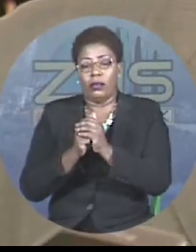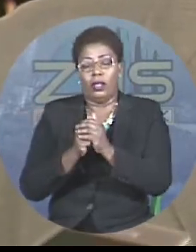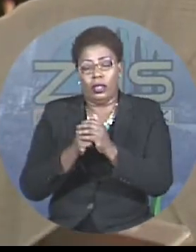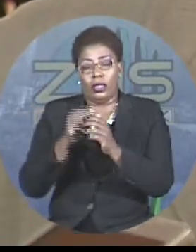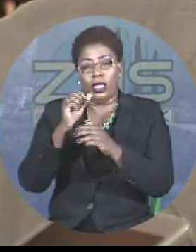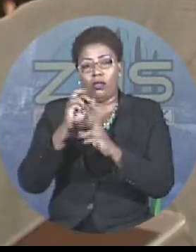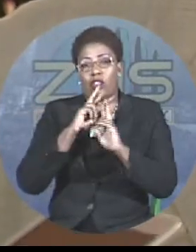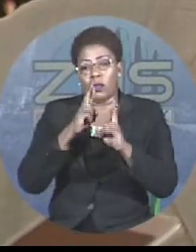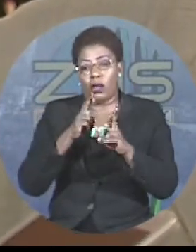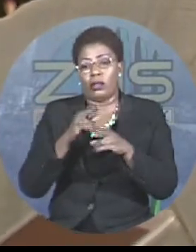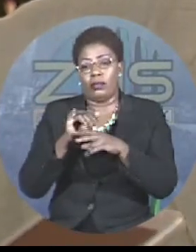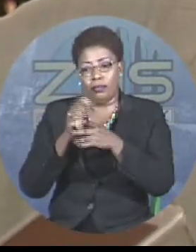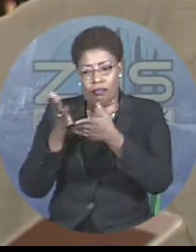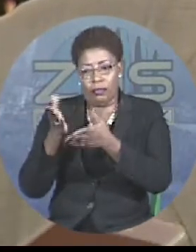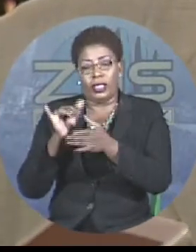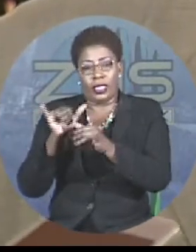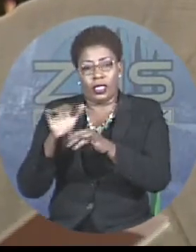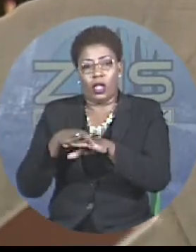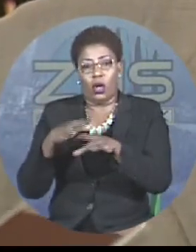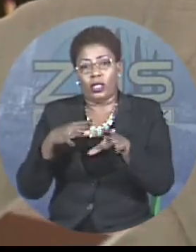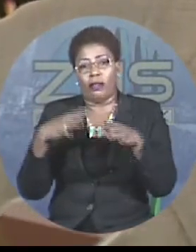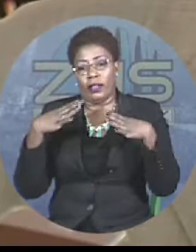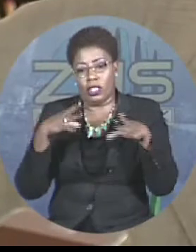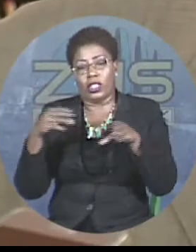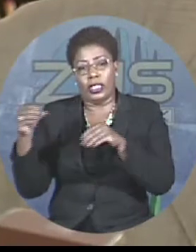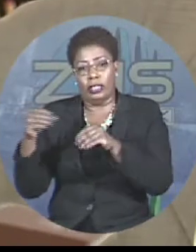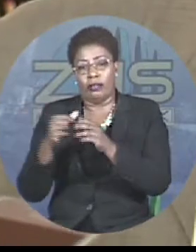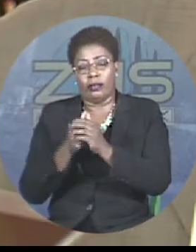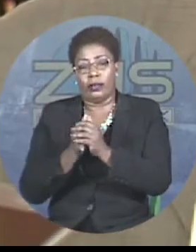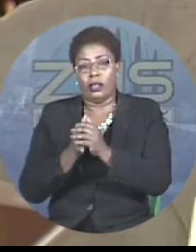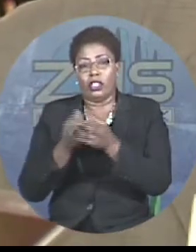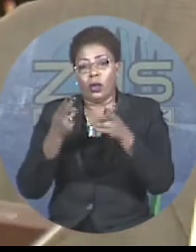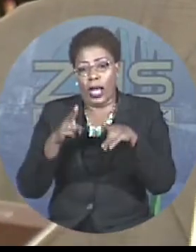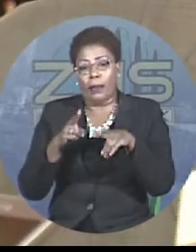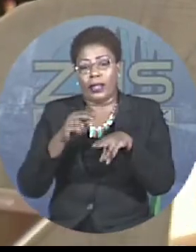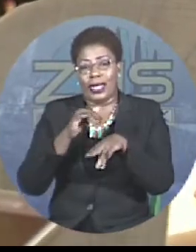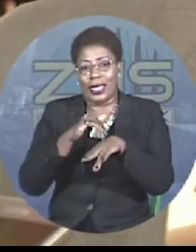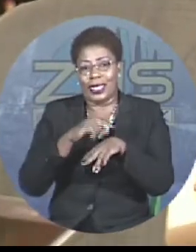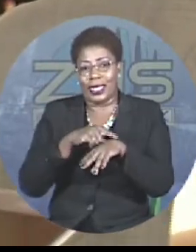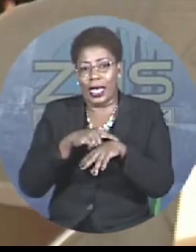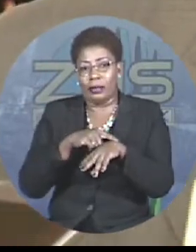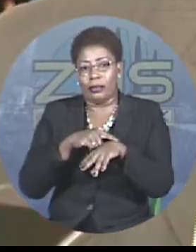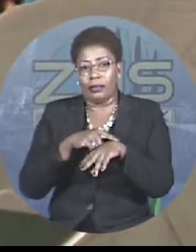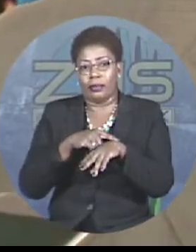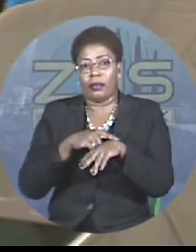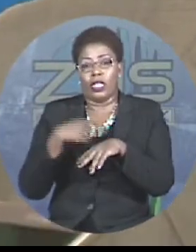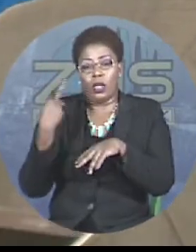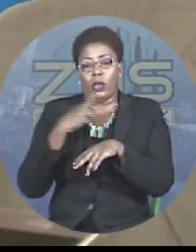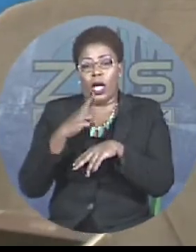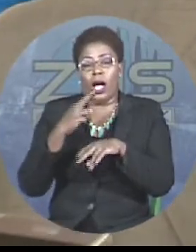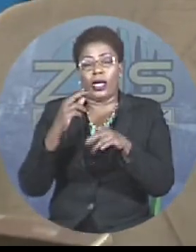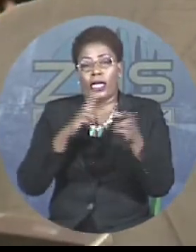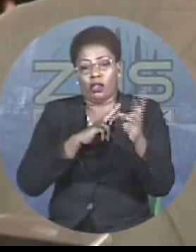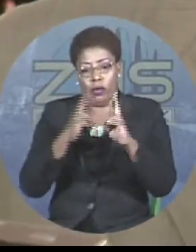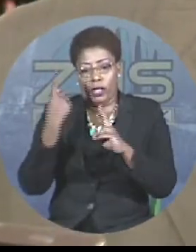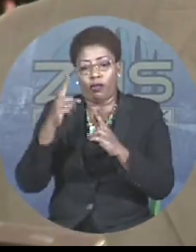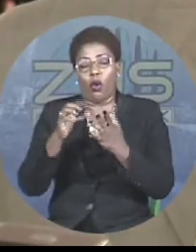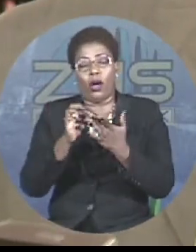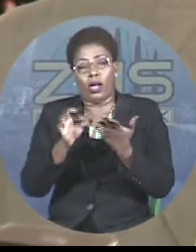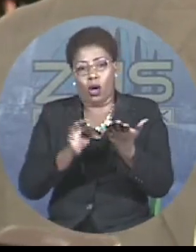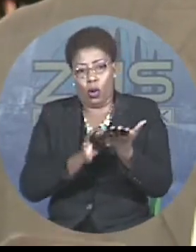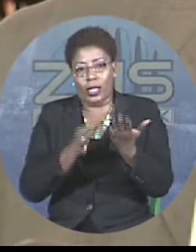leave. And so what was happening during that time? We're preparing for an audit.